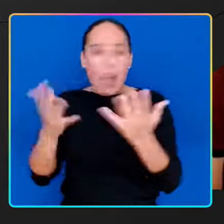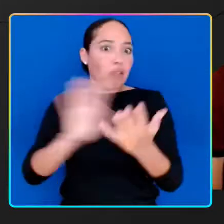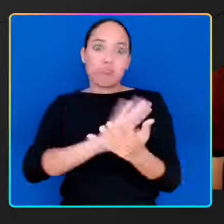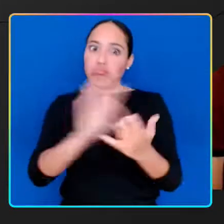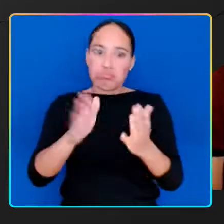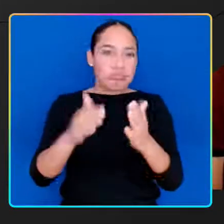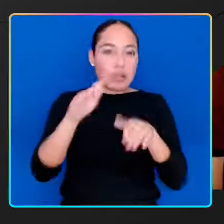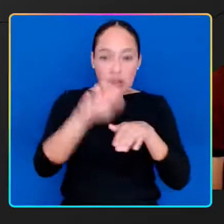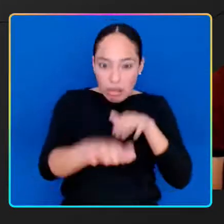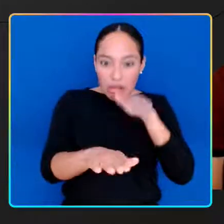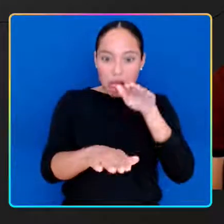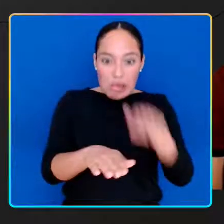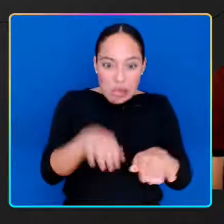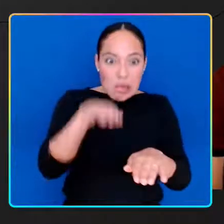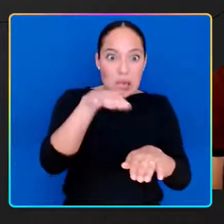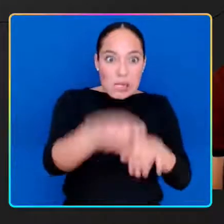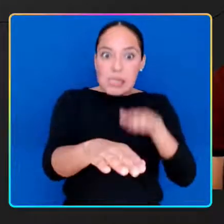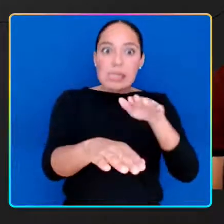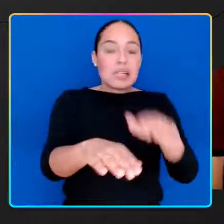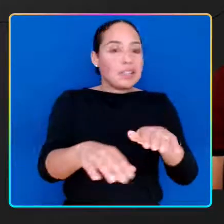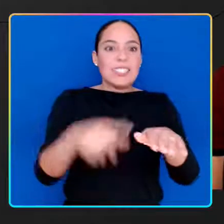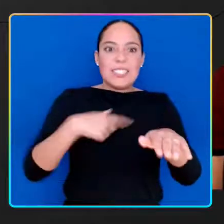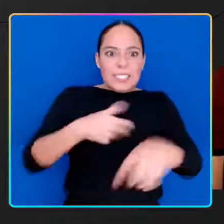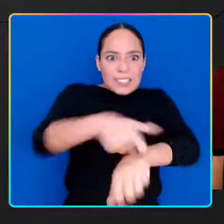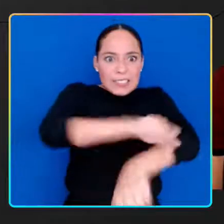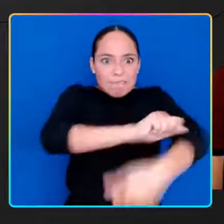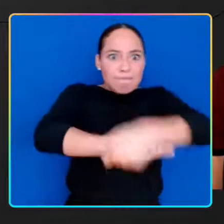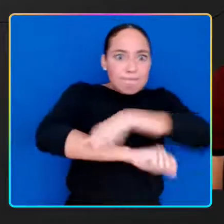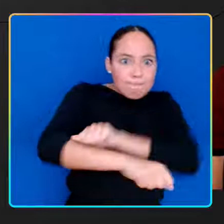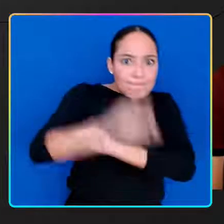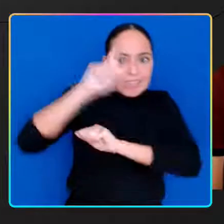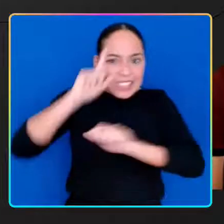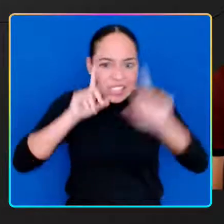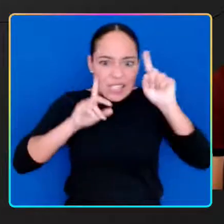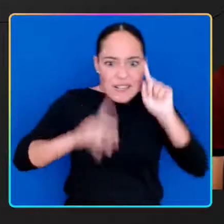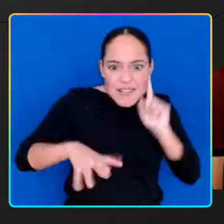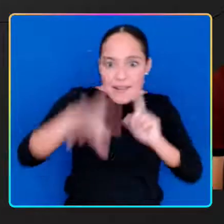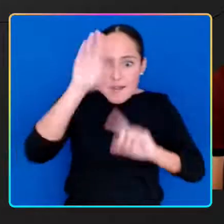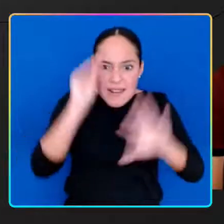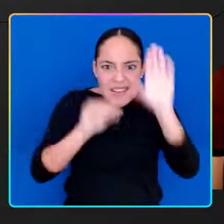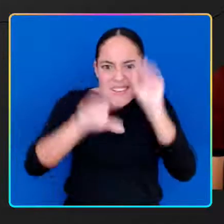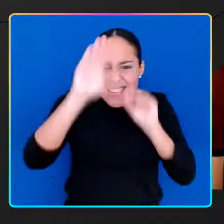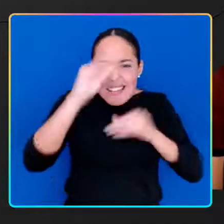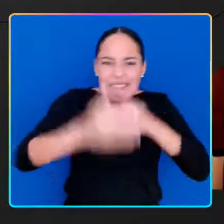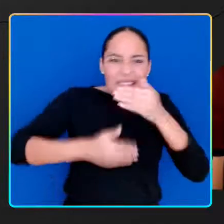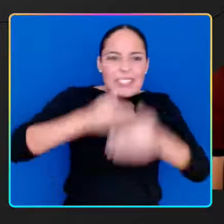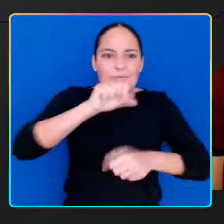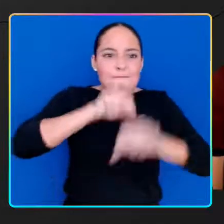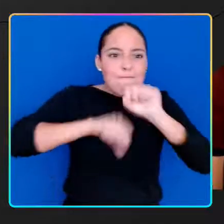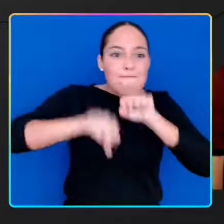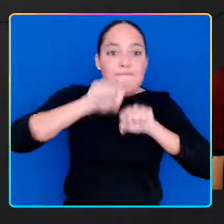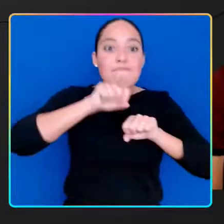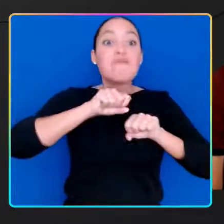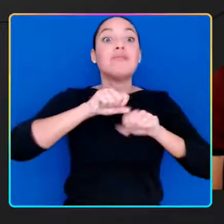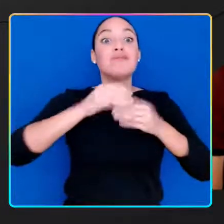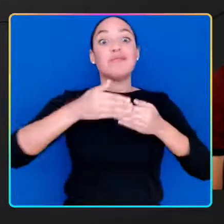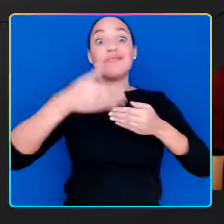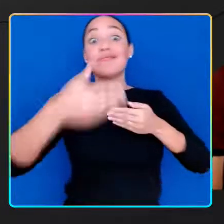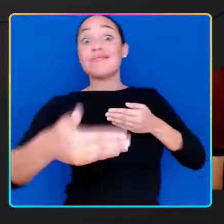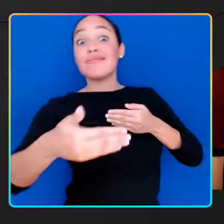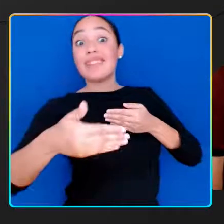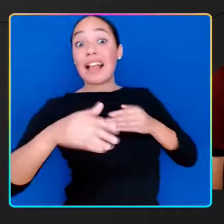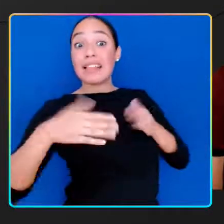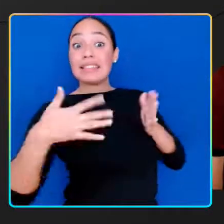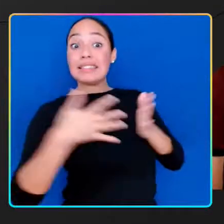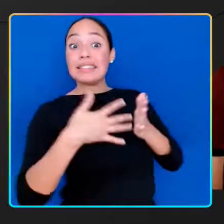understand and learn hands-on how to do that. And then we moved on the DevOps side, and we tried to understand and